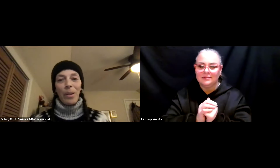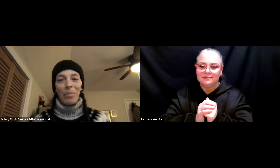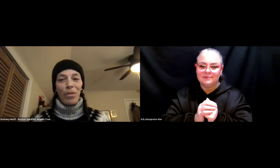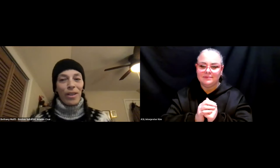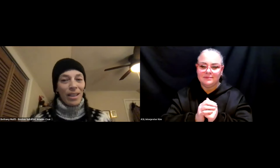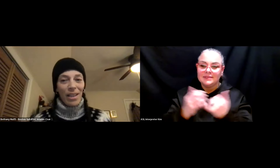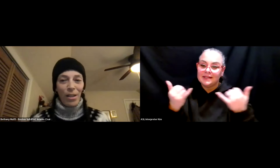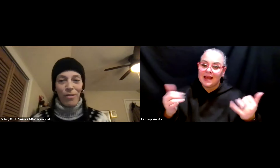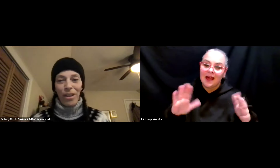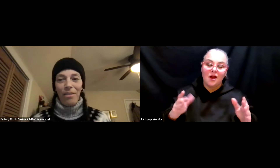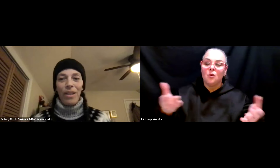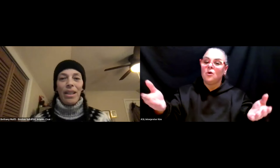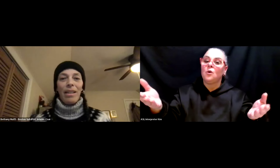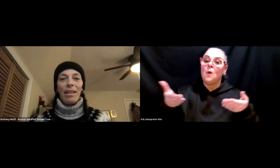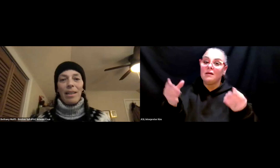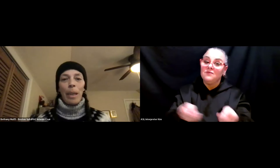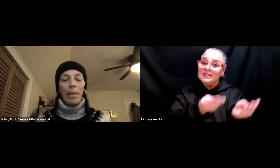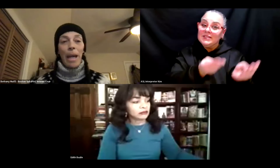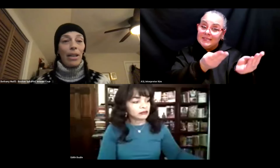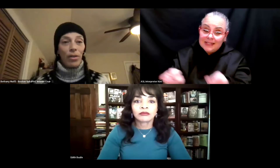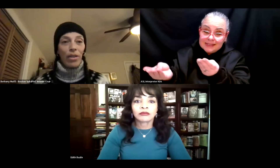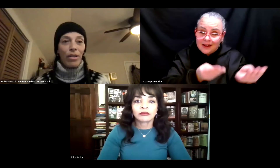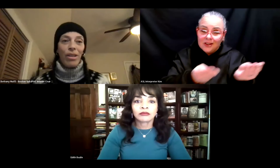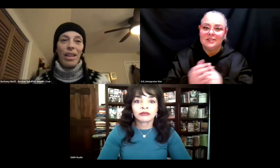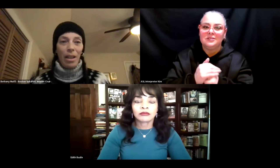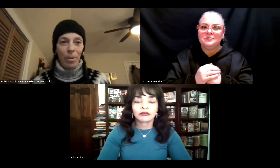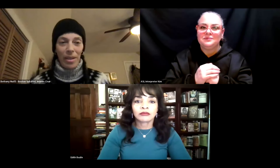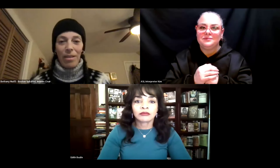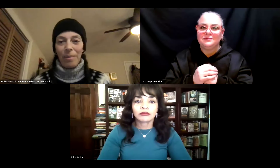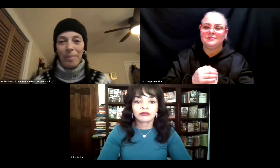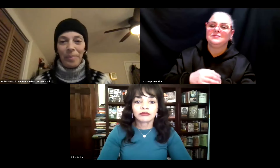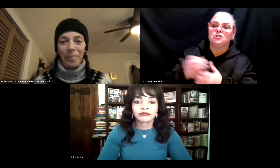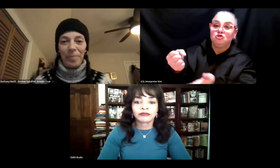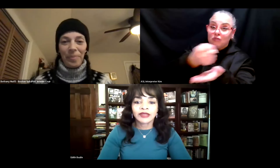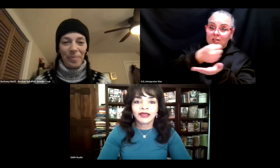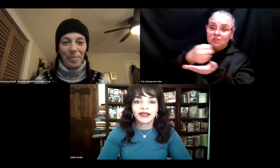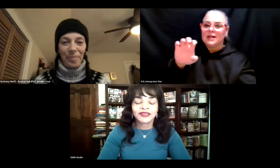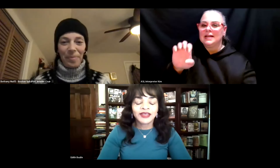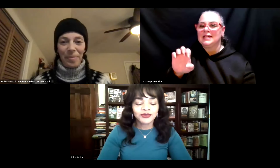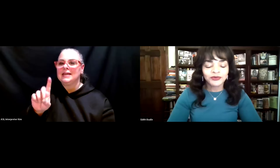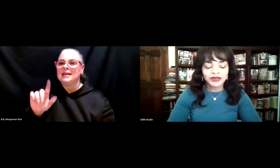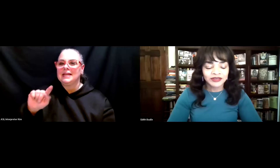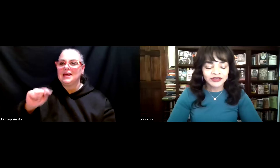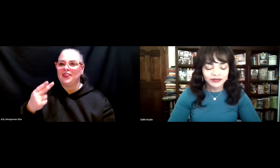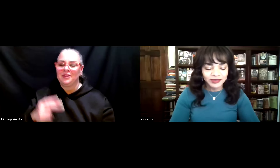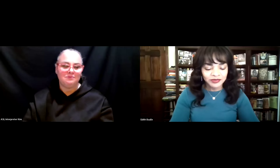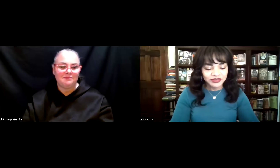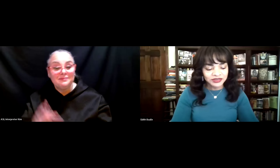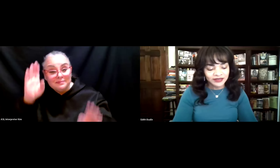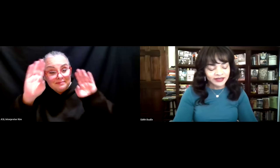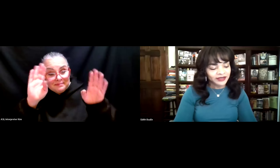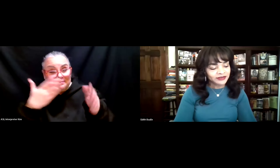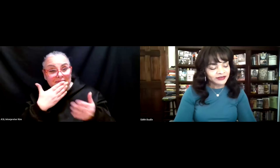ado, let's welcome your facilitator for the evening, SpEdPAC Treasurer, Edith Bazile. Thank you, Bethany. I